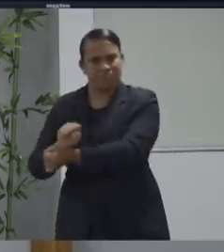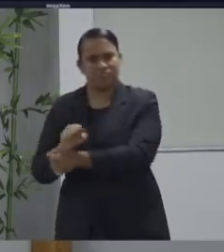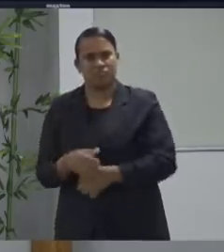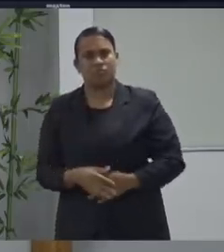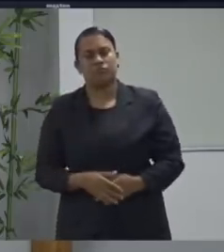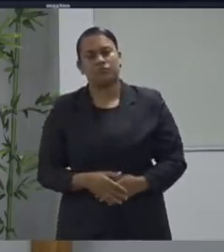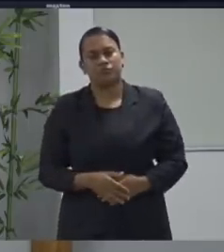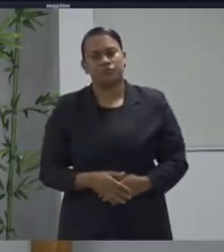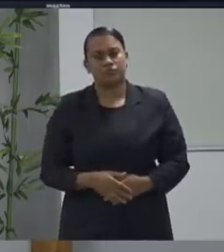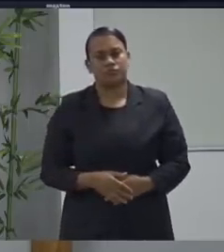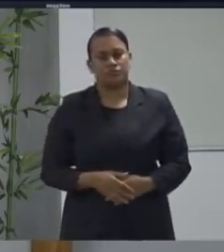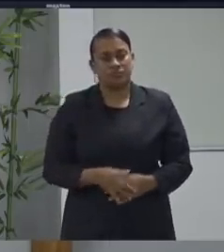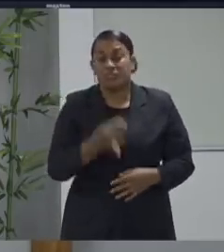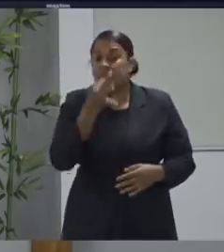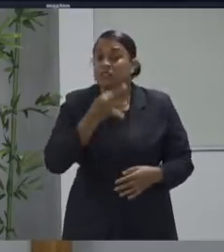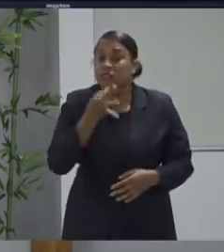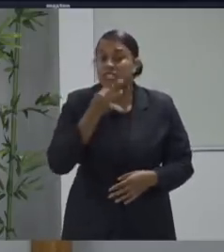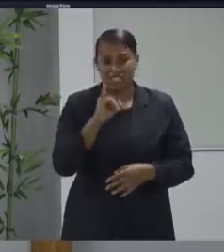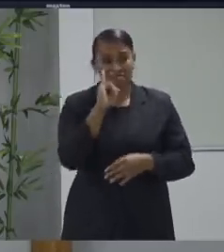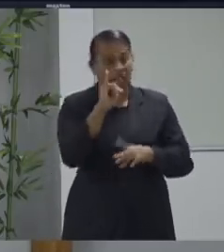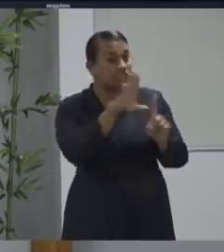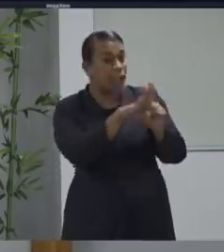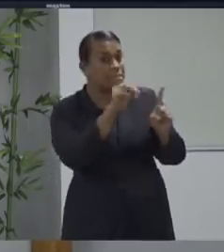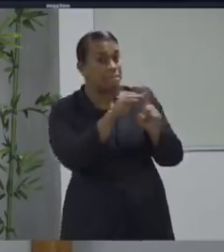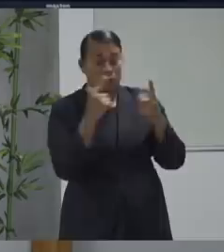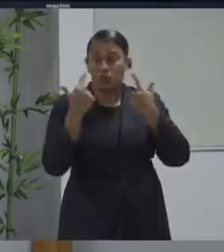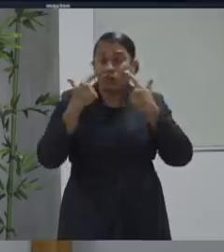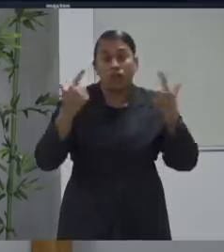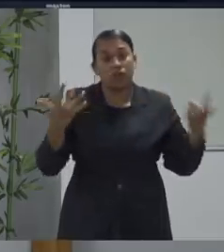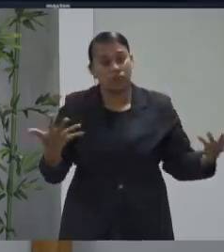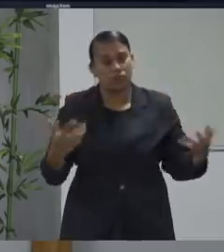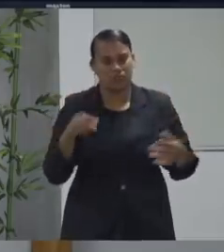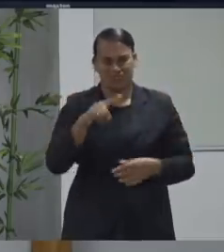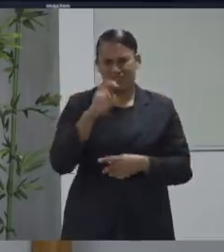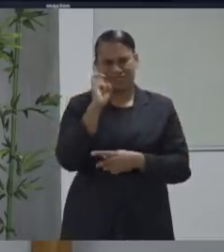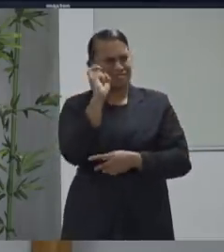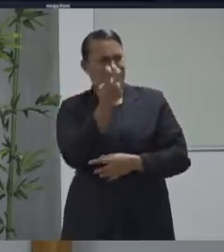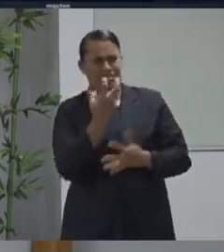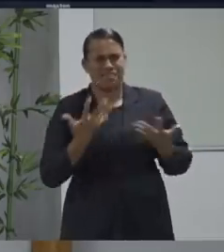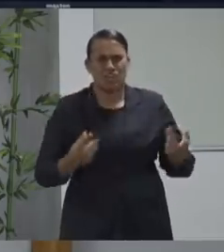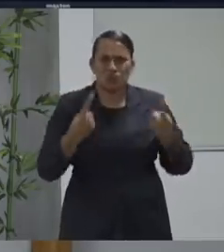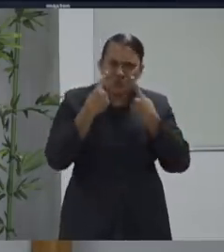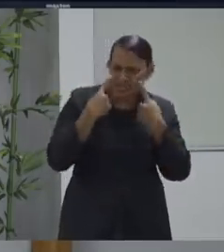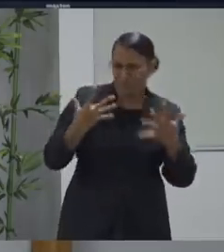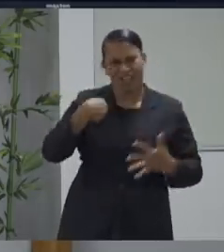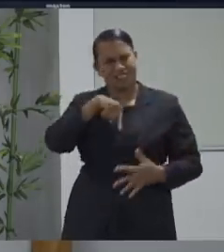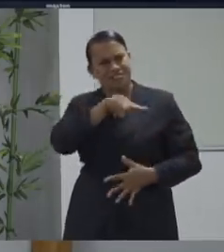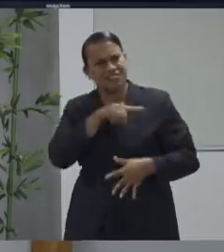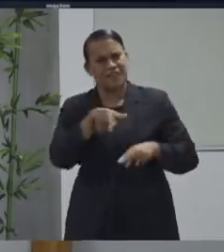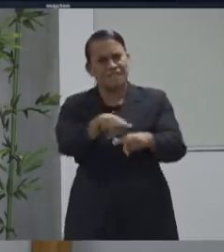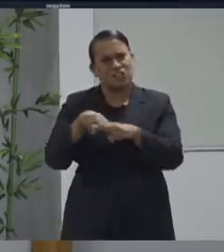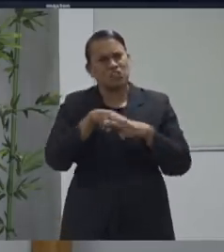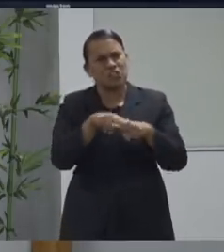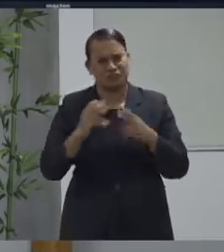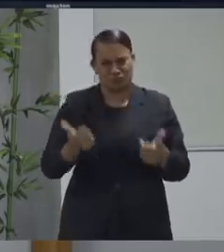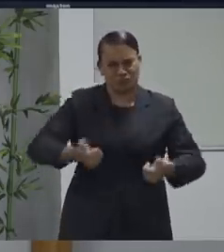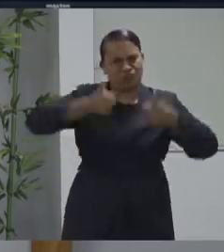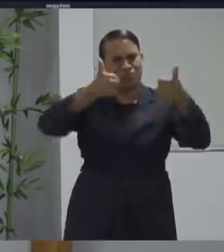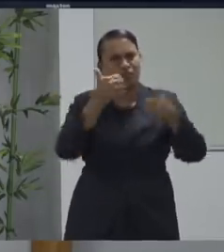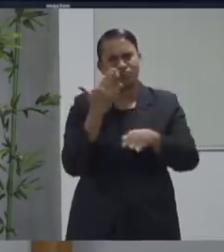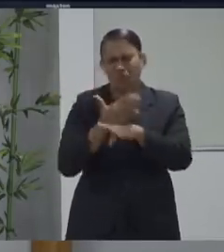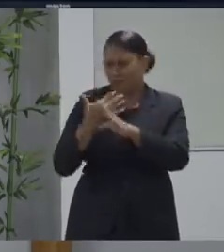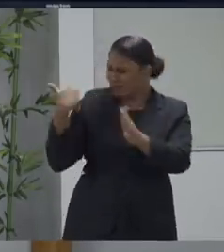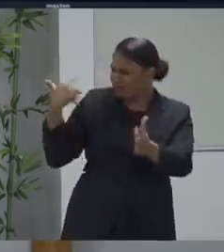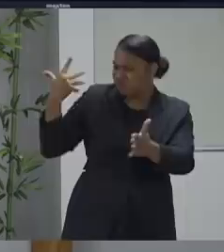bad examples hang a dark shadow over much of the good work being done all throughout the country. A